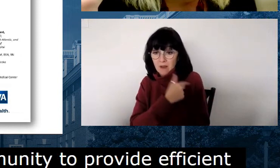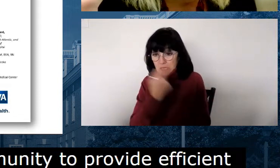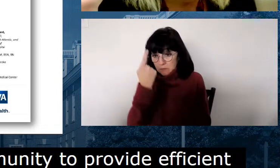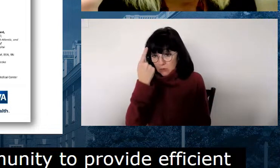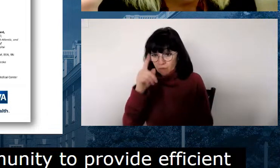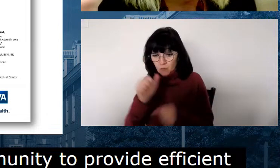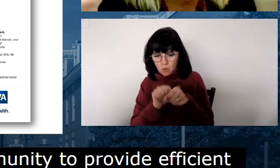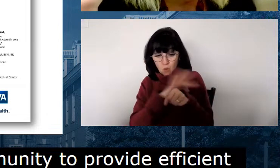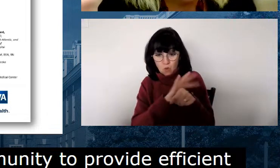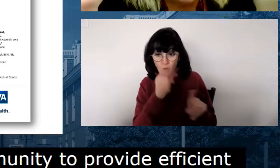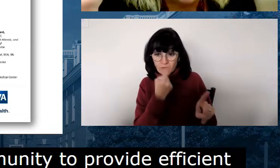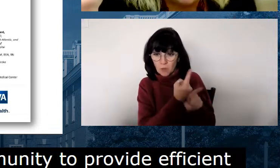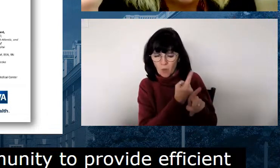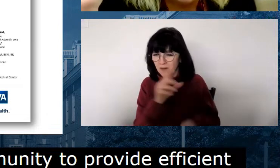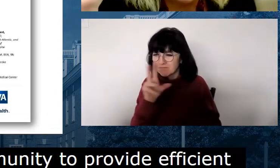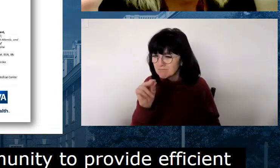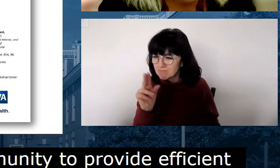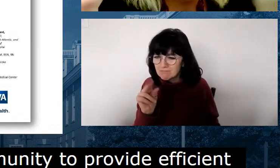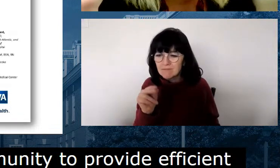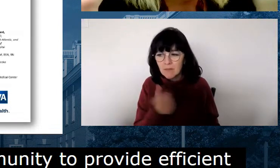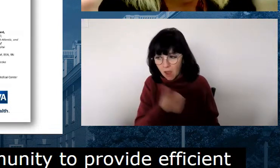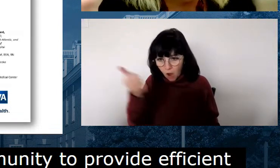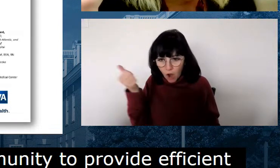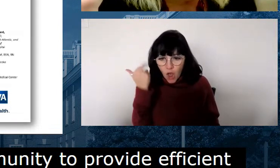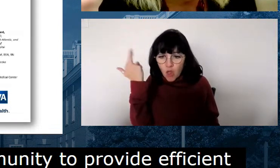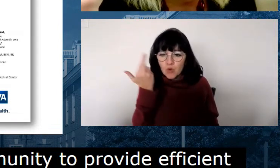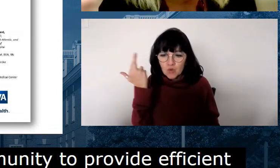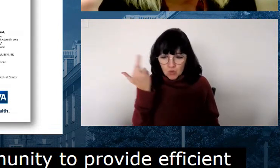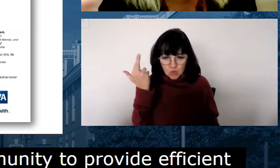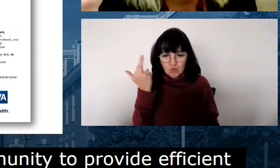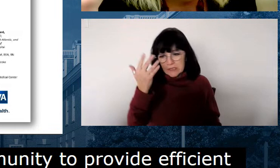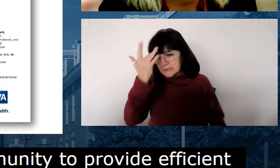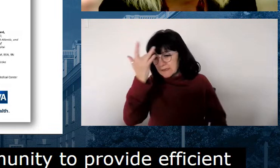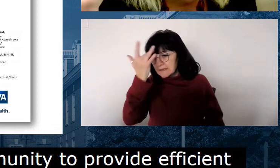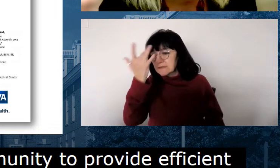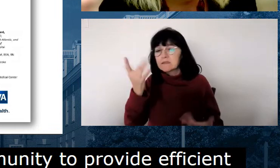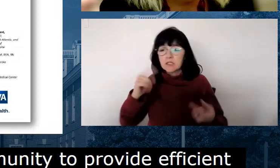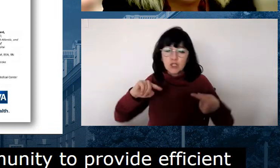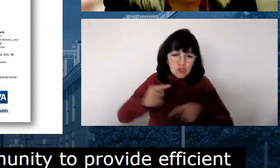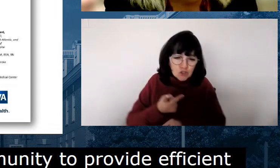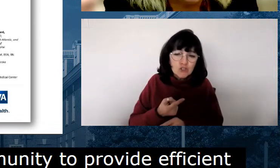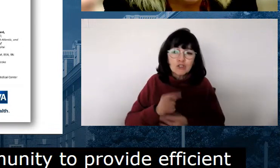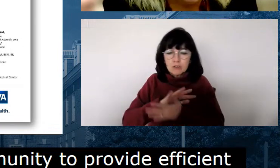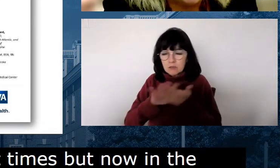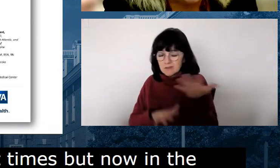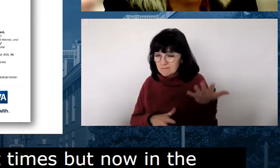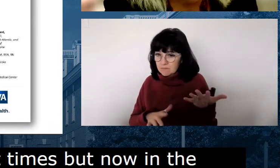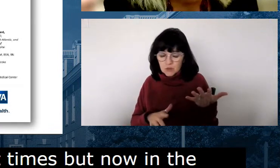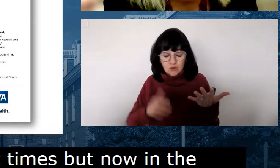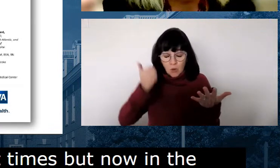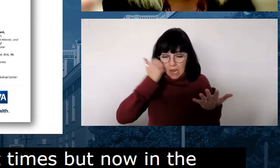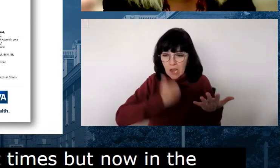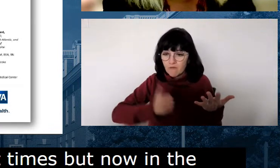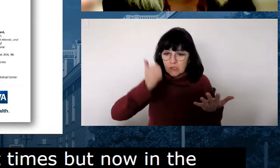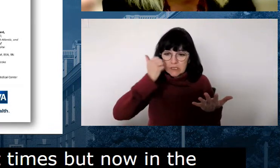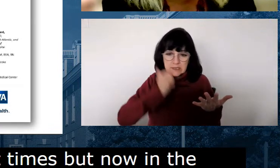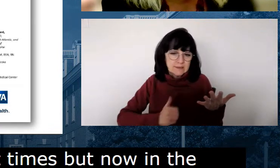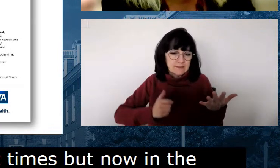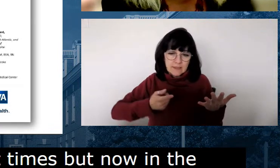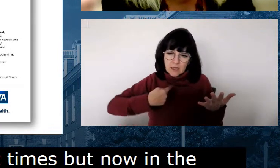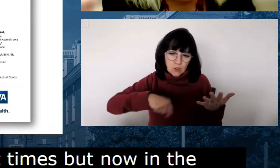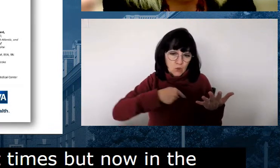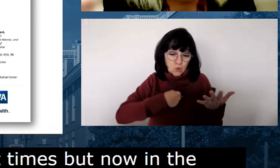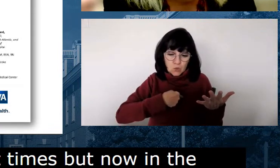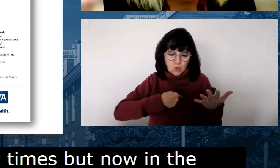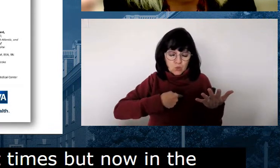our hospitals throughout the state, this is a balancing act for us every single day. So